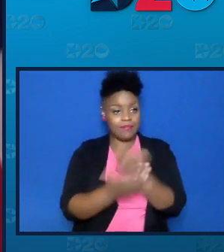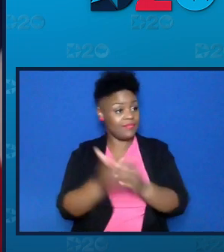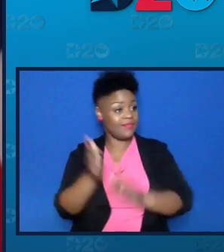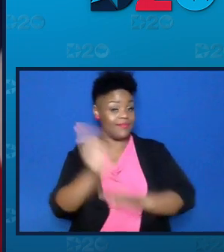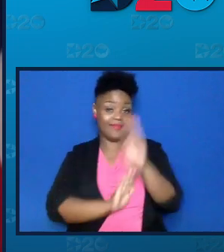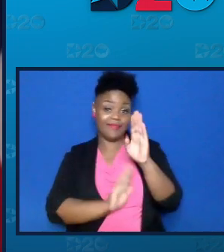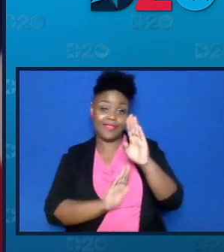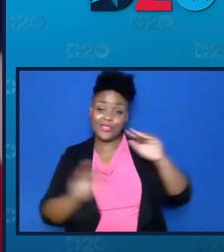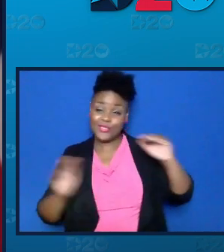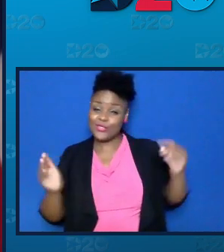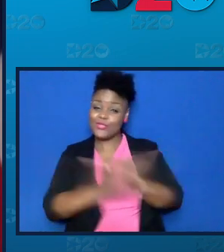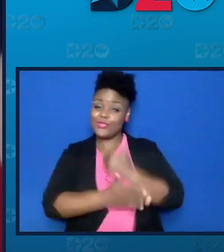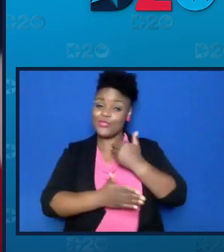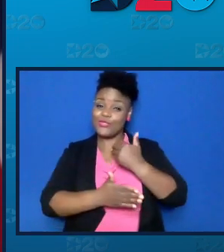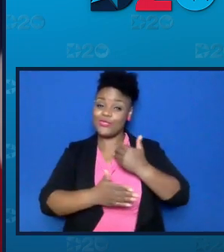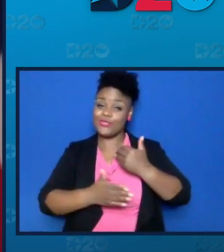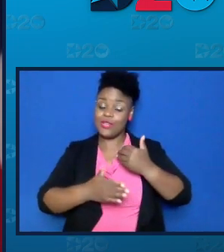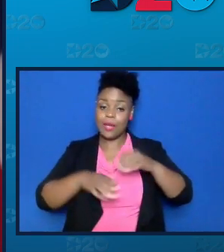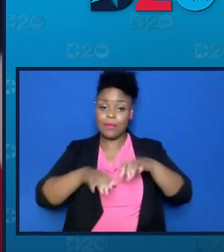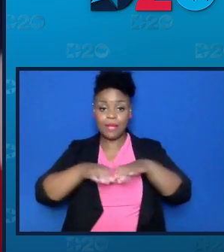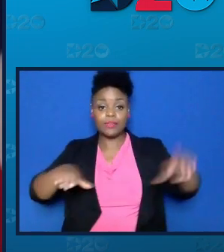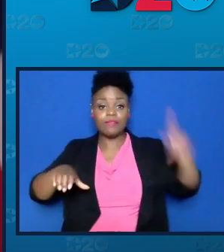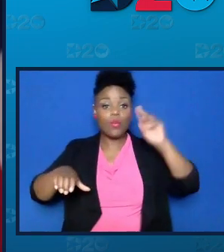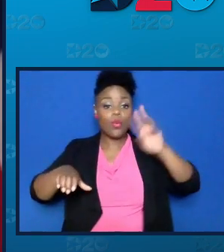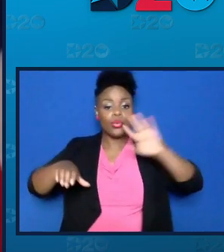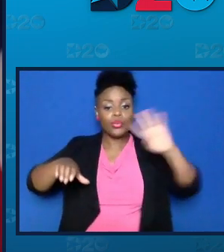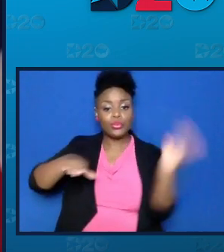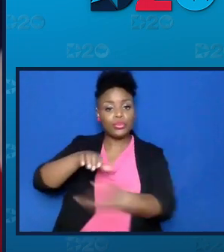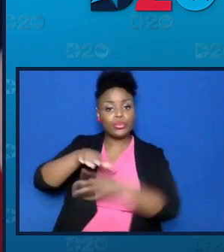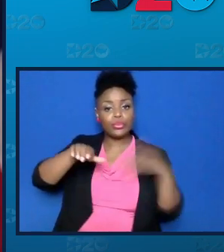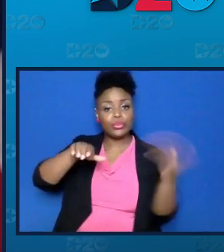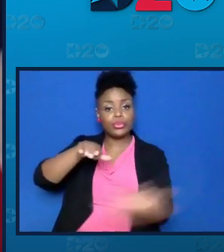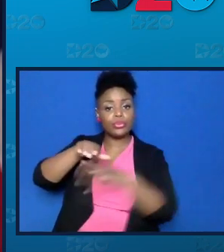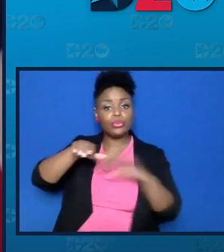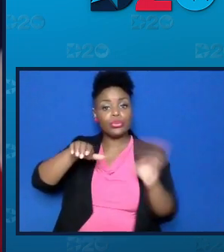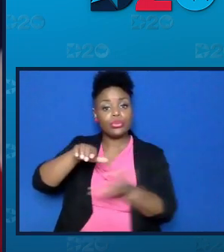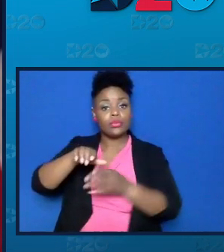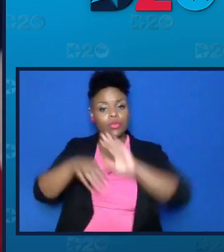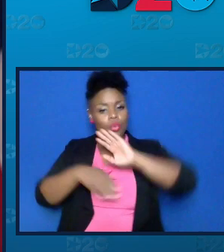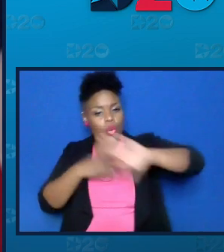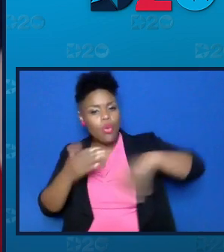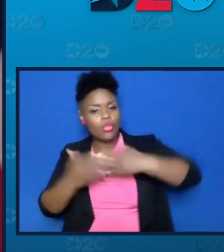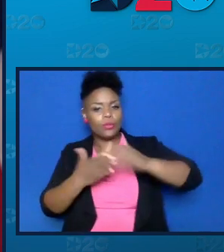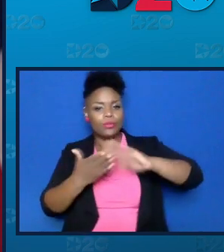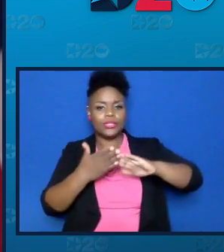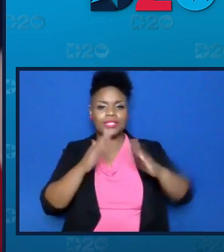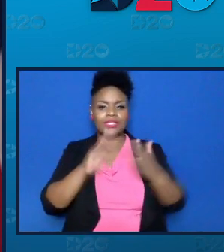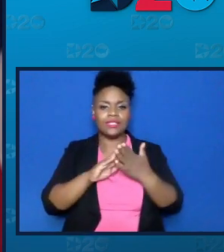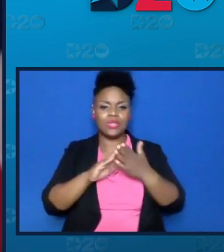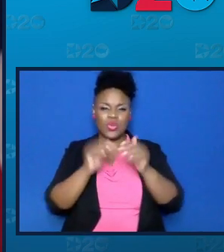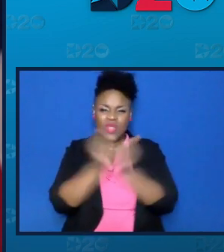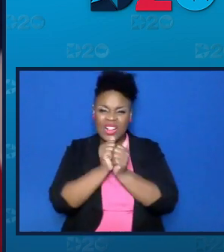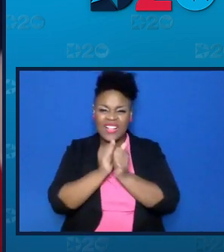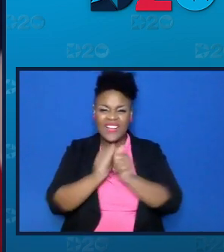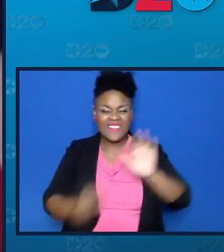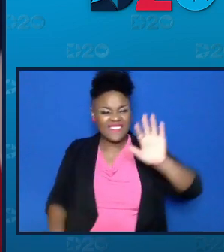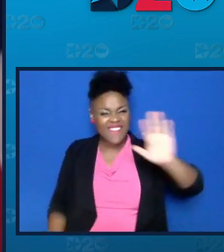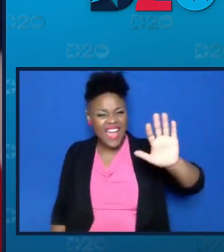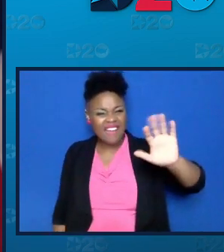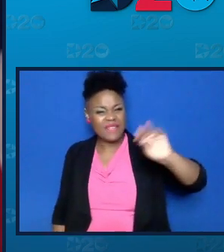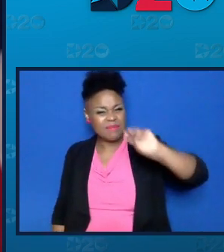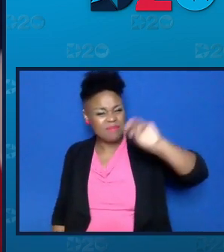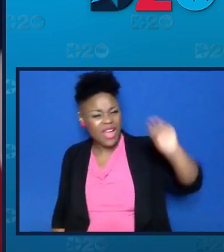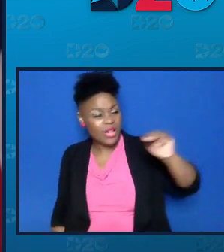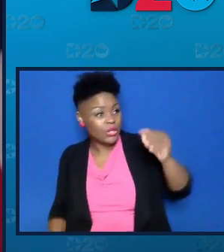water to every community. With 5 million new manufacturing and technology jobs, so the future is made